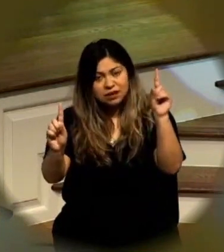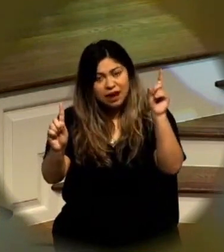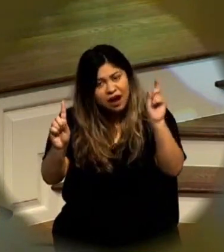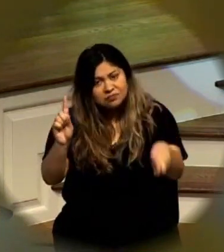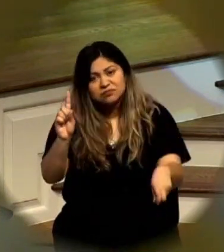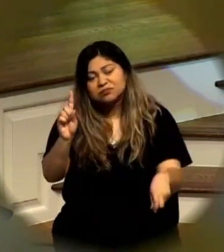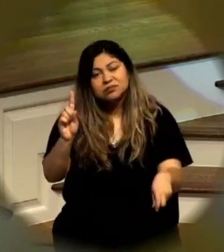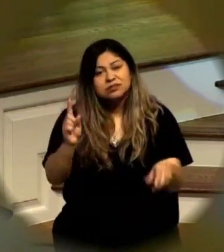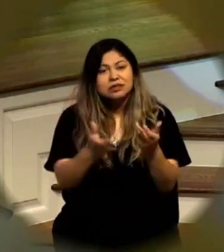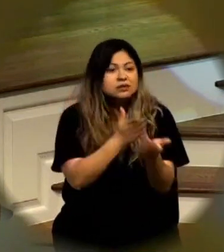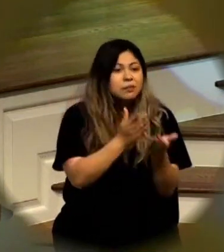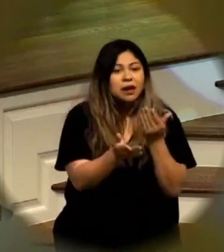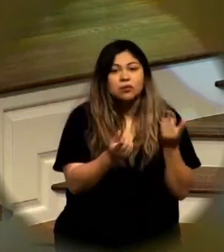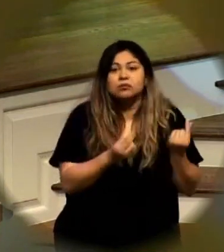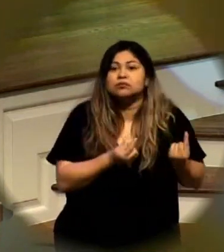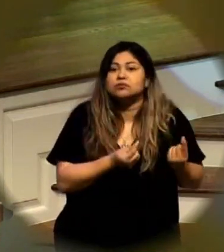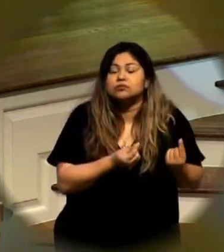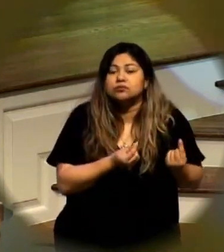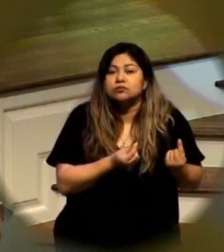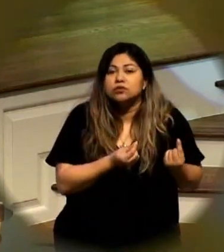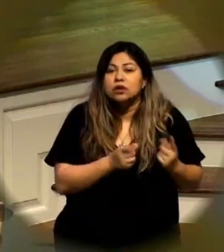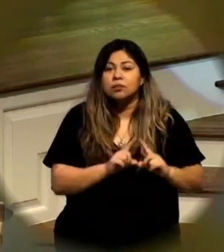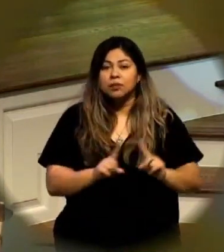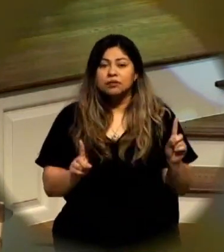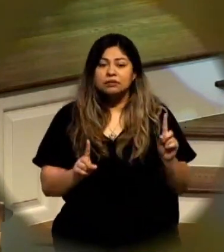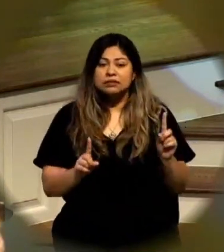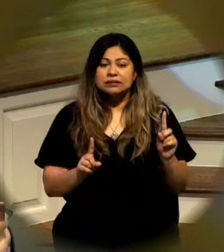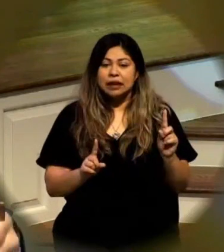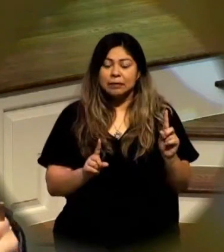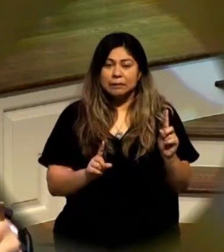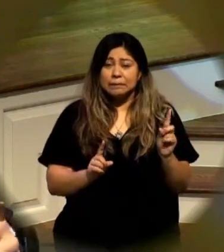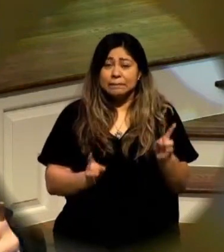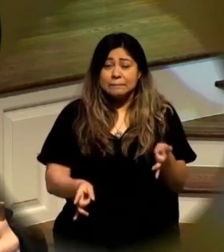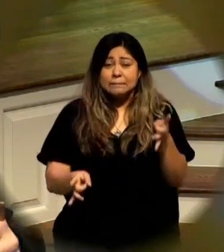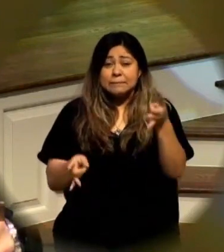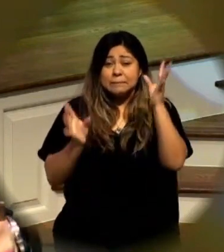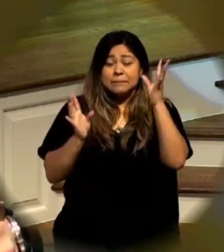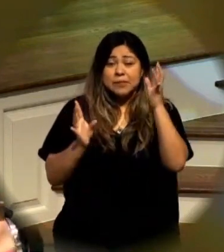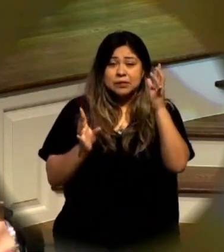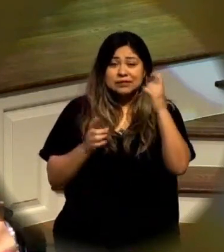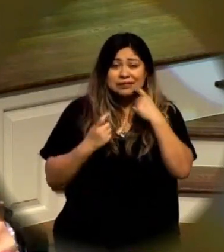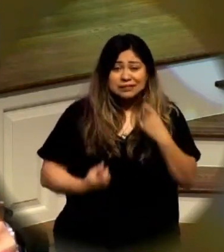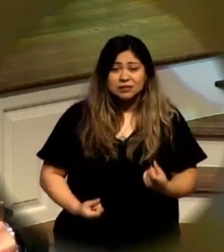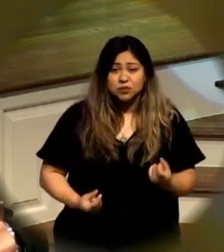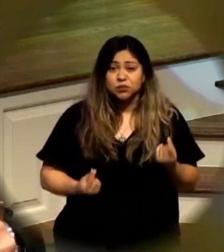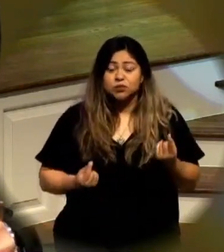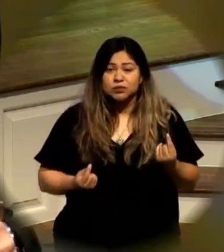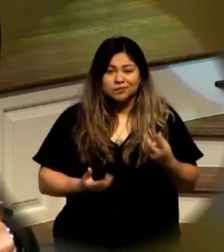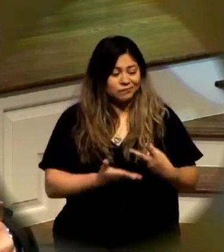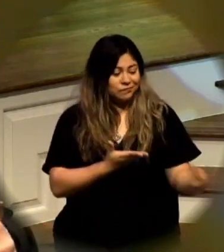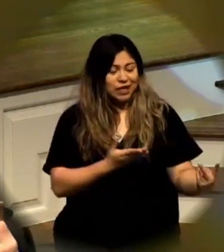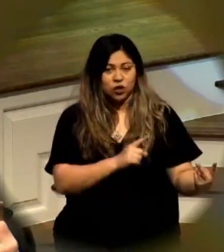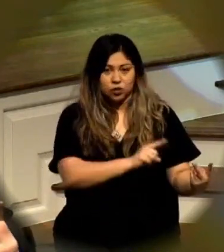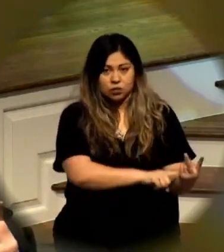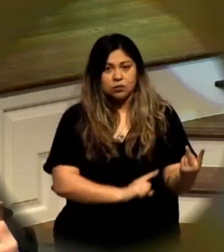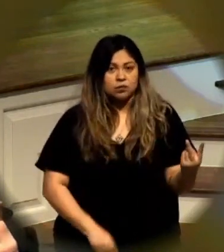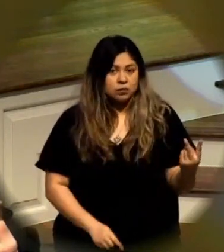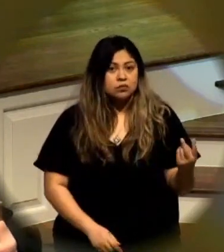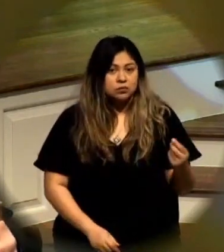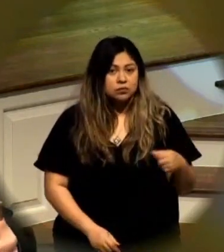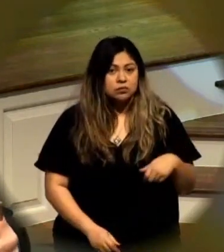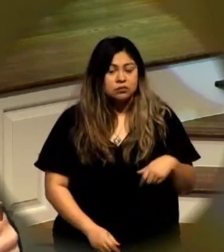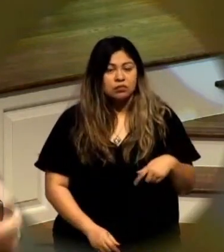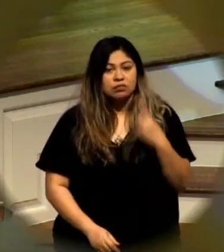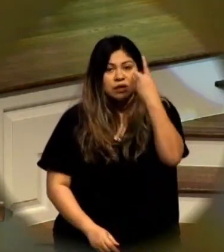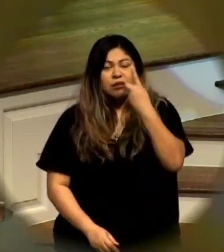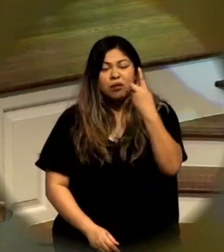The unforgivable sin is to fail. Consequently, it is survival of the fittest and devil take the hindmost.